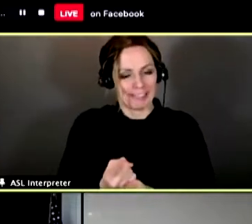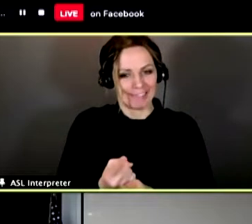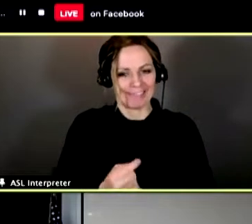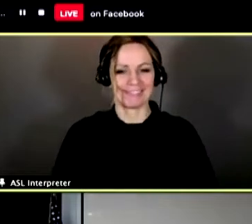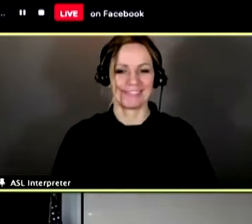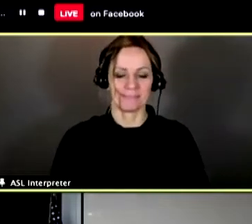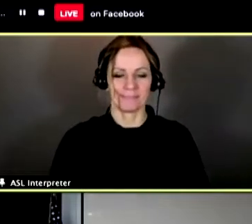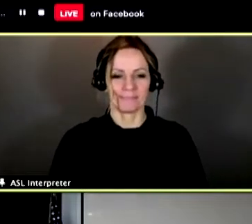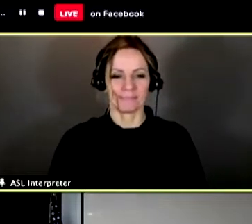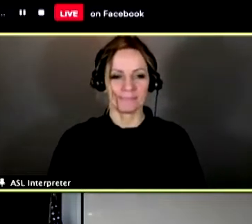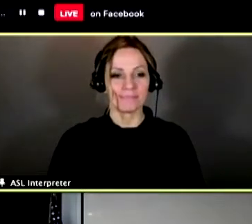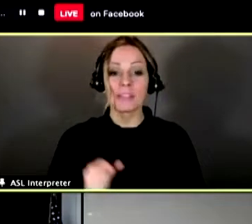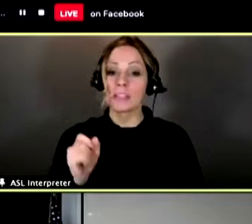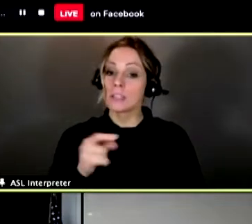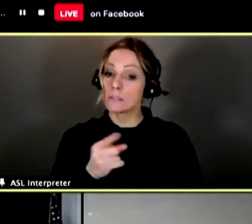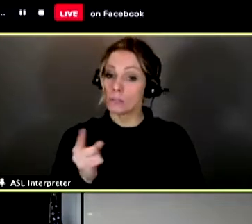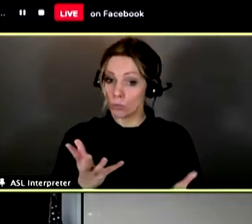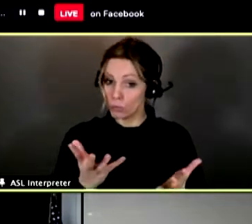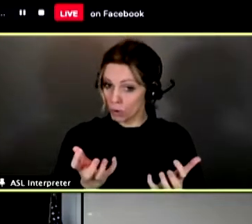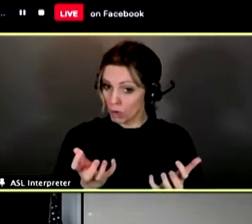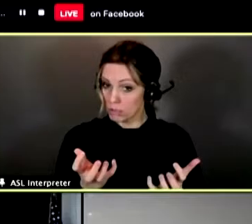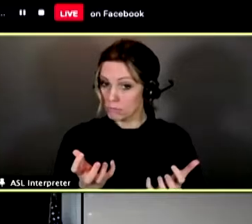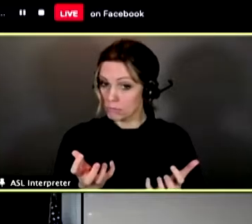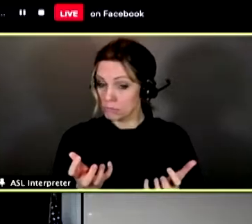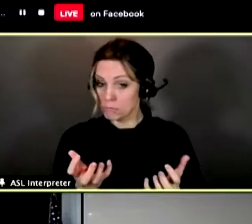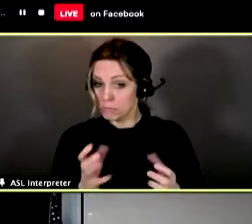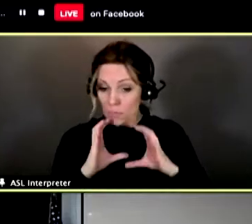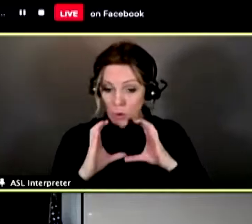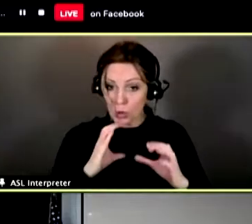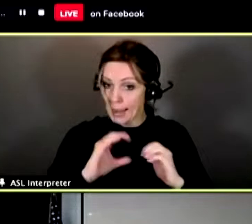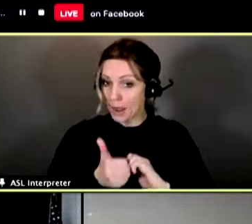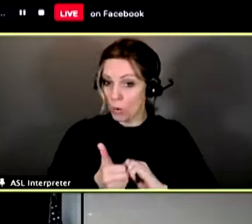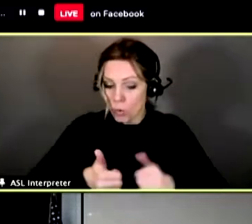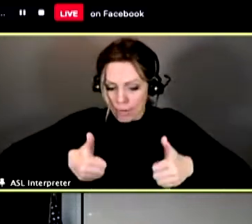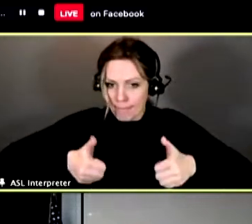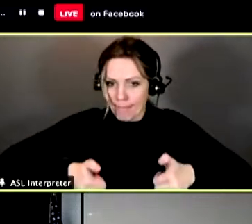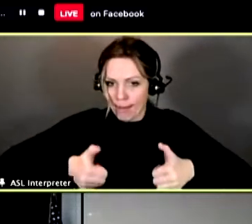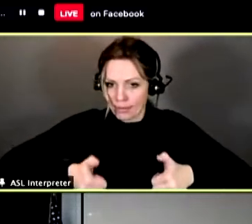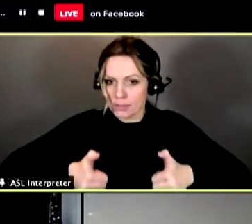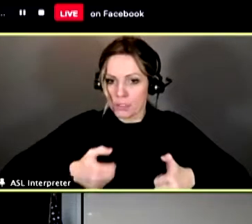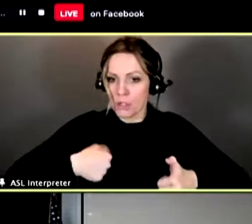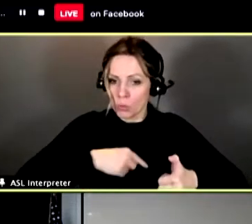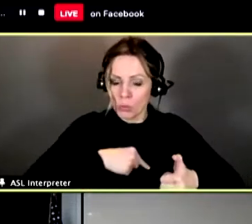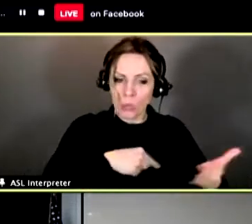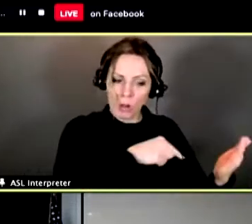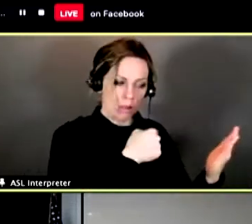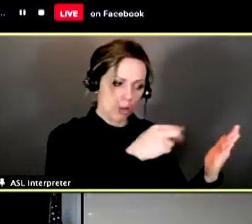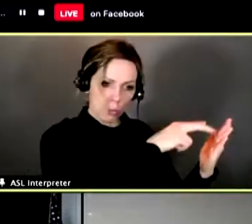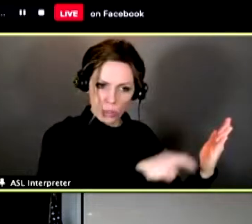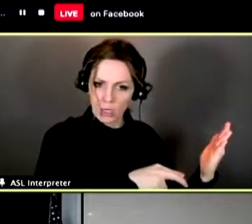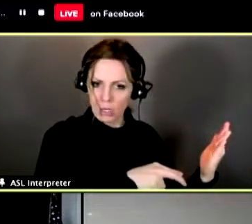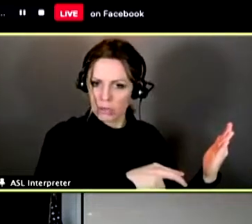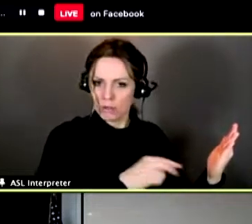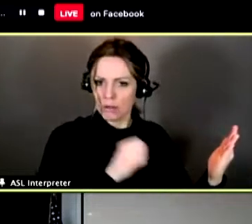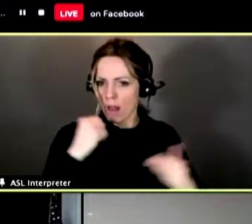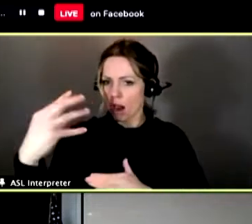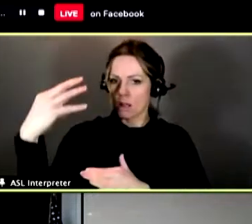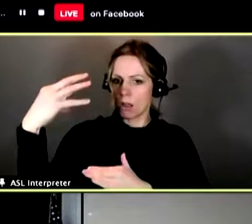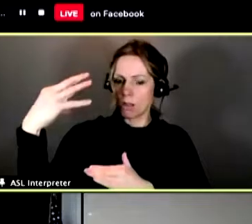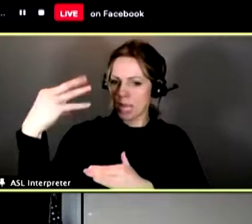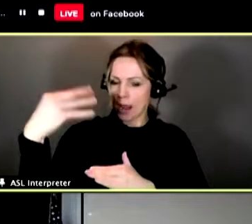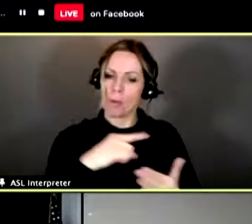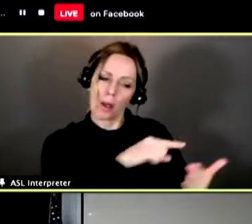If you want to, you can also text your comments, and we'll be reading those off the text feed here in just a moment. The first caller that I'd